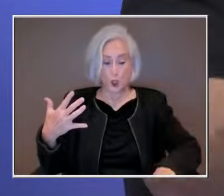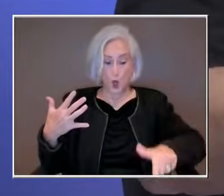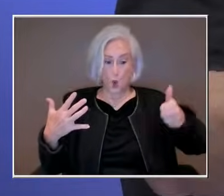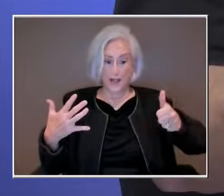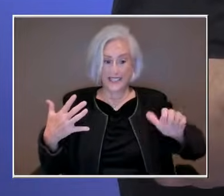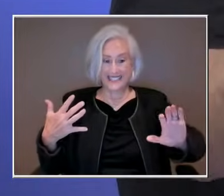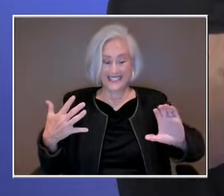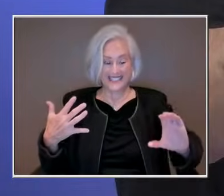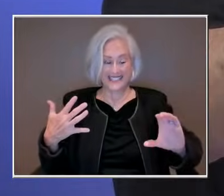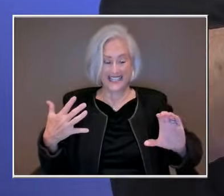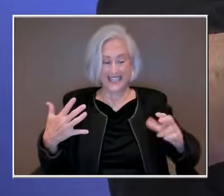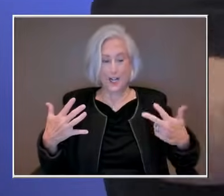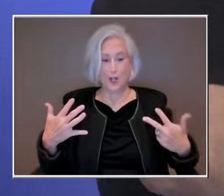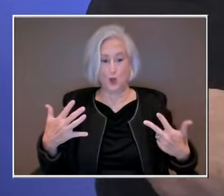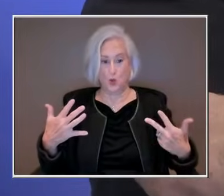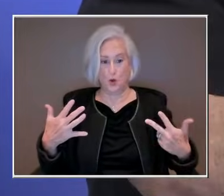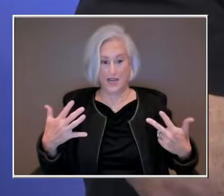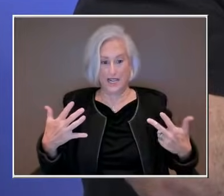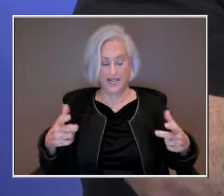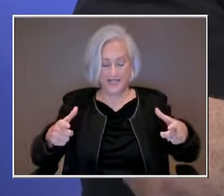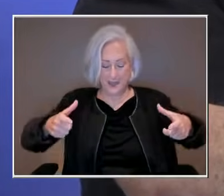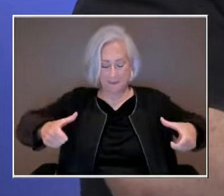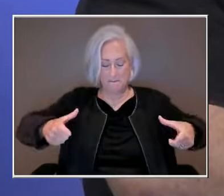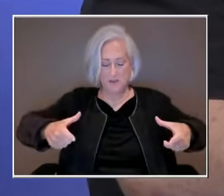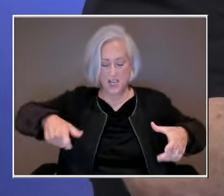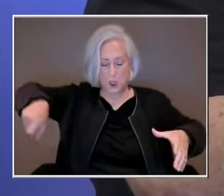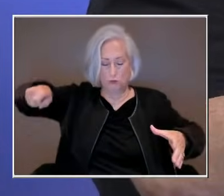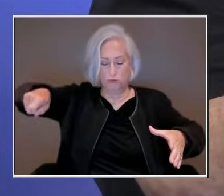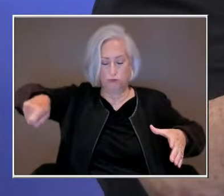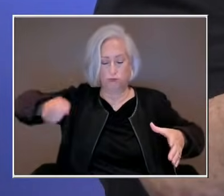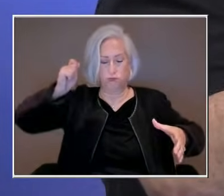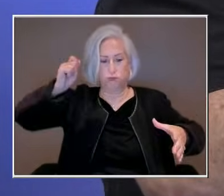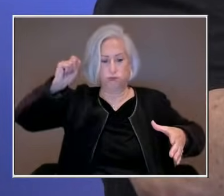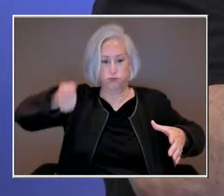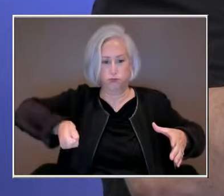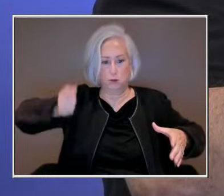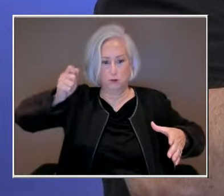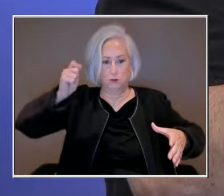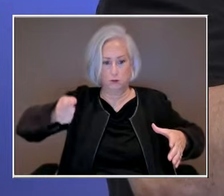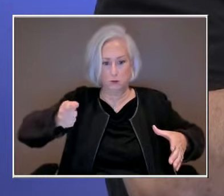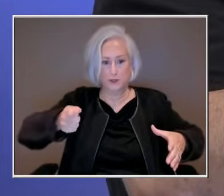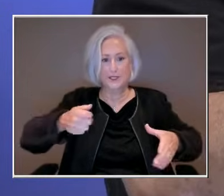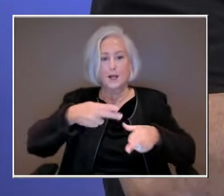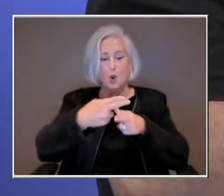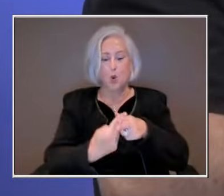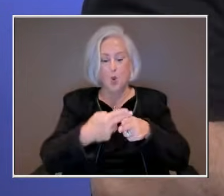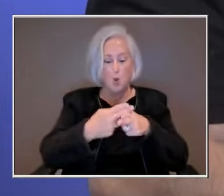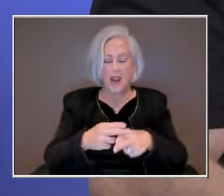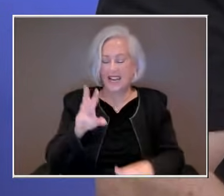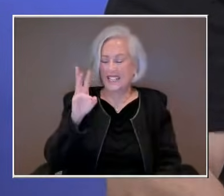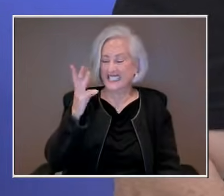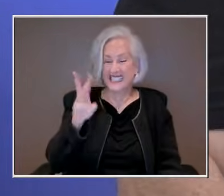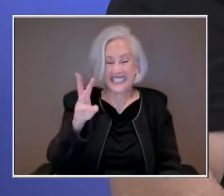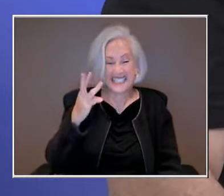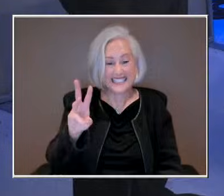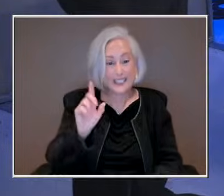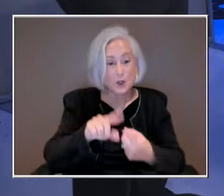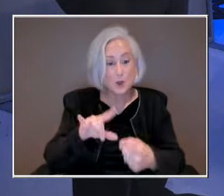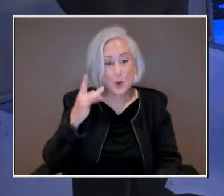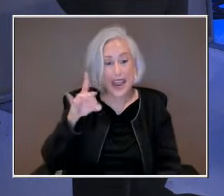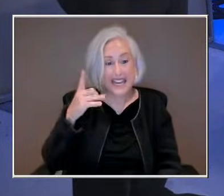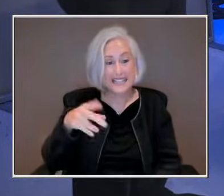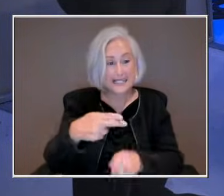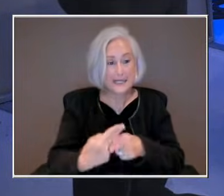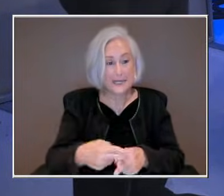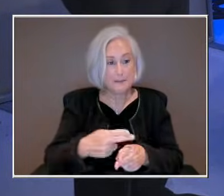about this big around and about this tall, and it weighs about some big 16 bells. to 18 pounds. So try doing